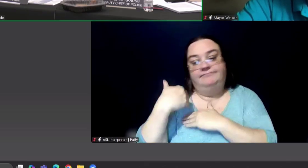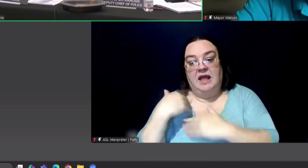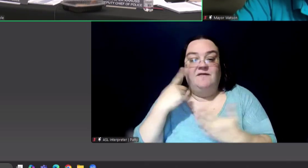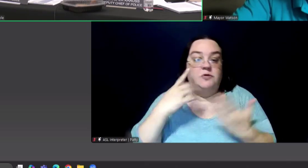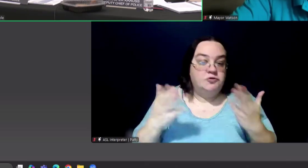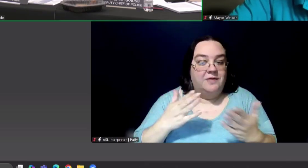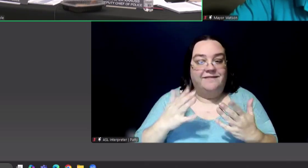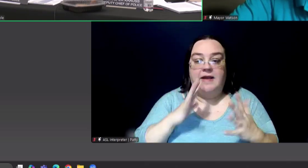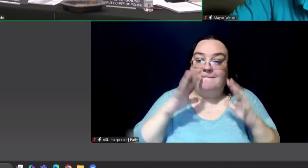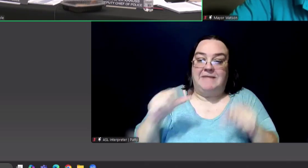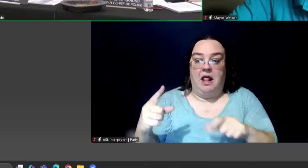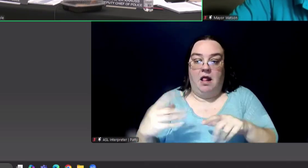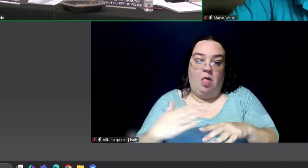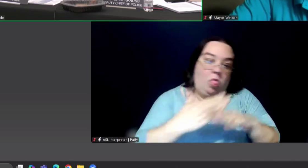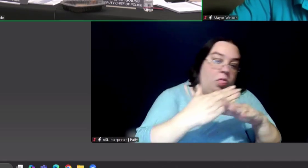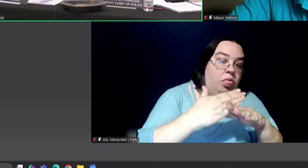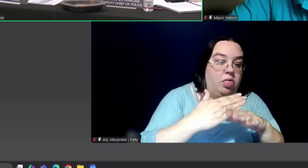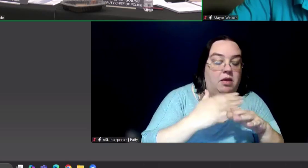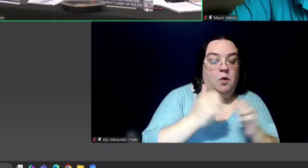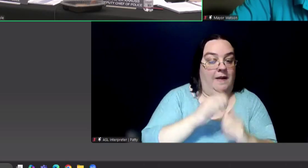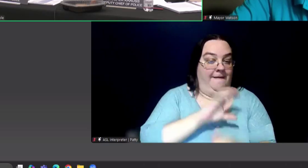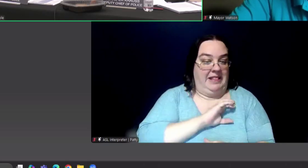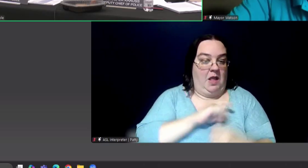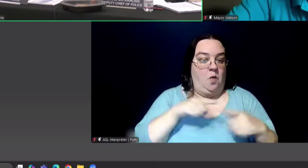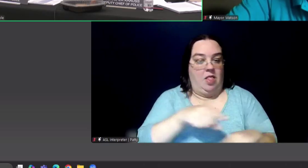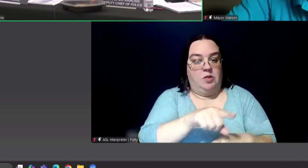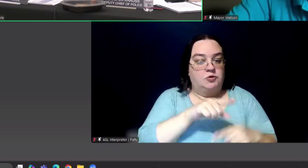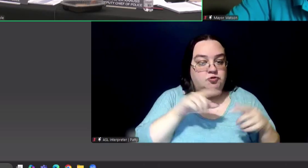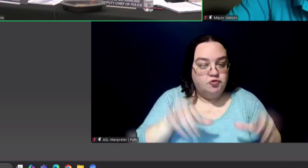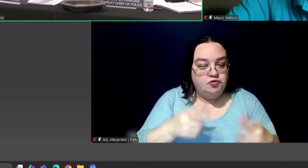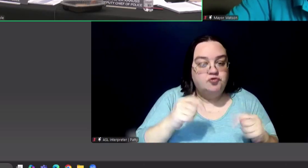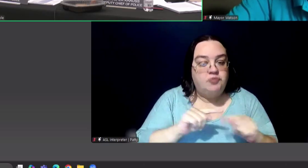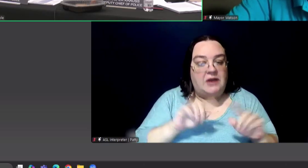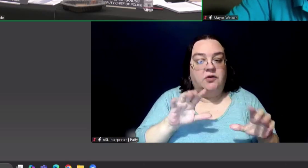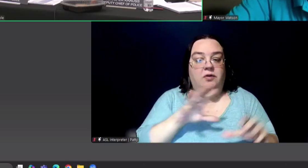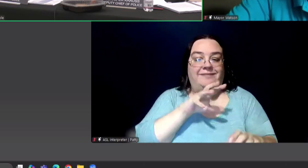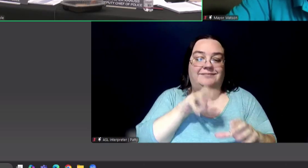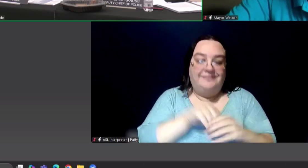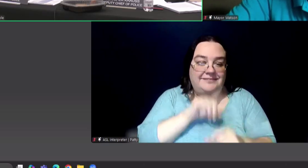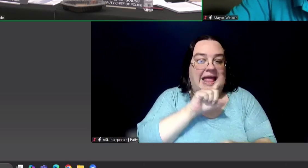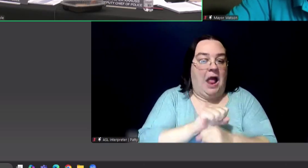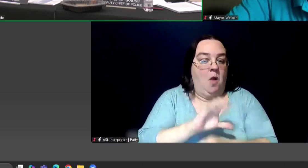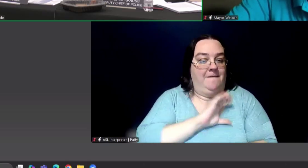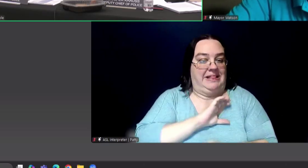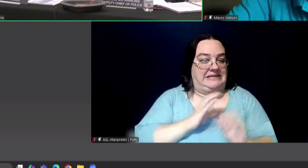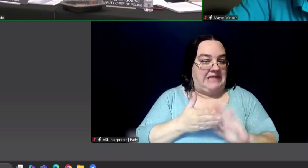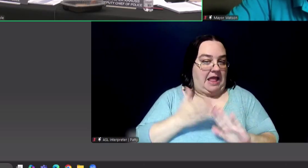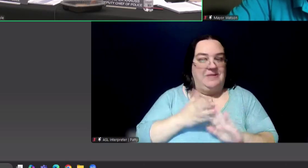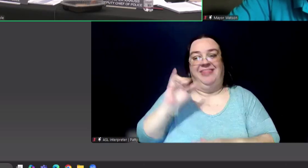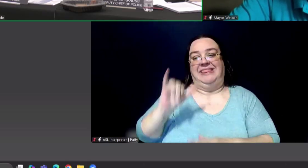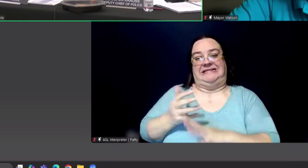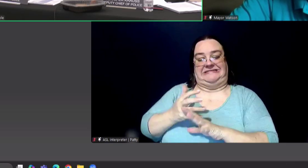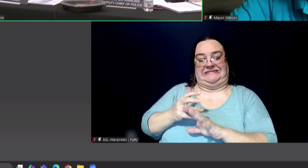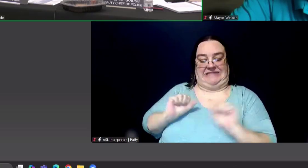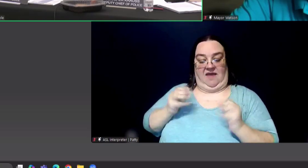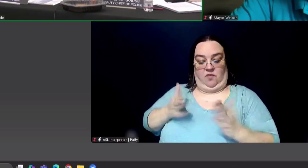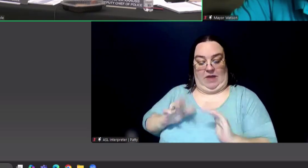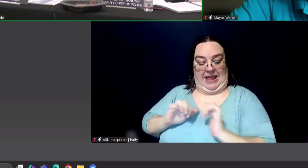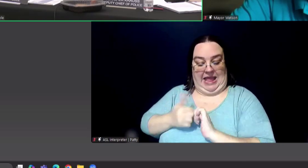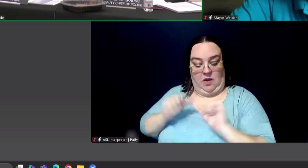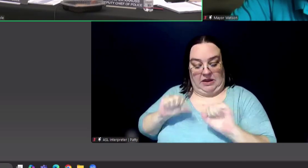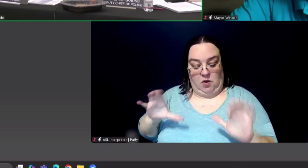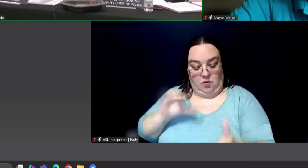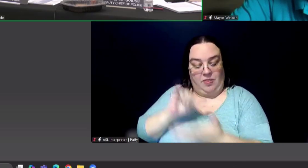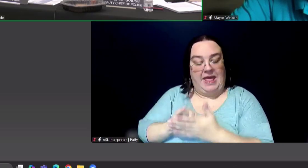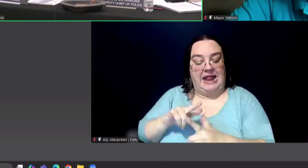interfering with the officers when they're trying to engage in a police operation. So this is a safe way of doing it, and allows them to see